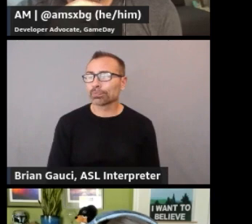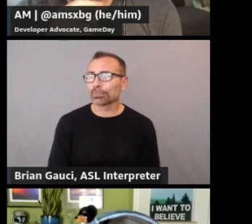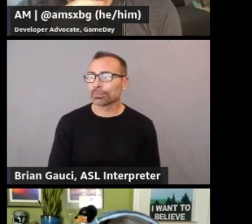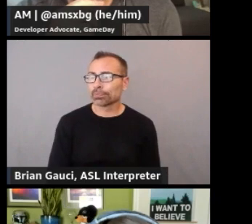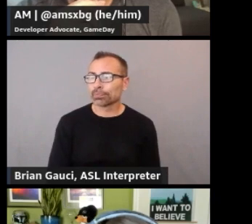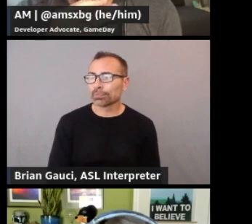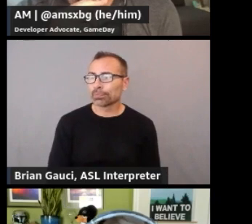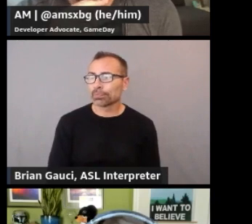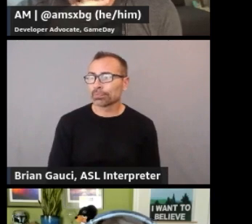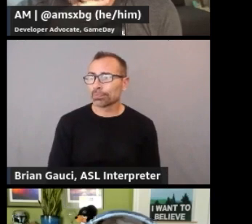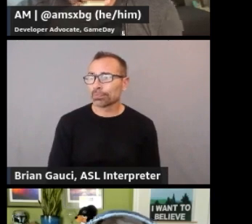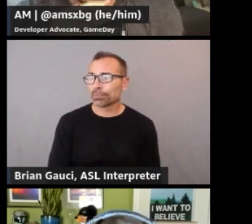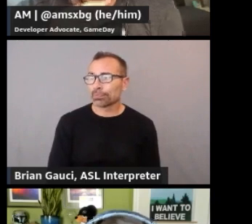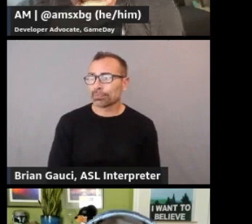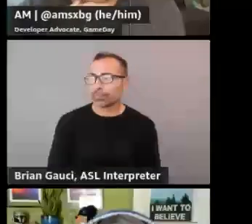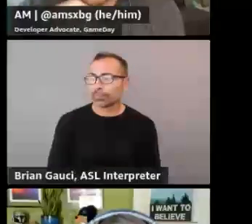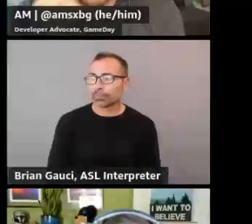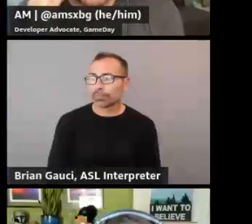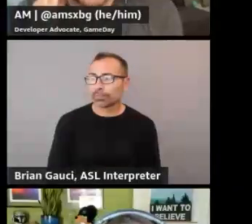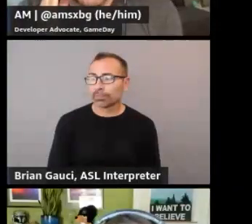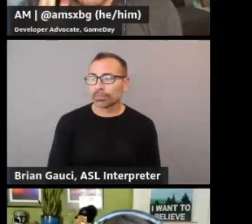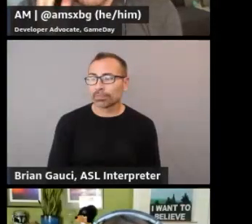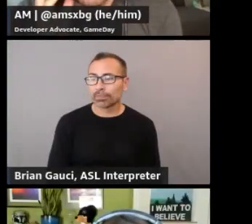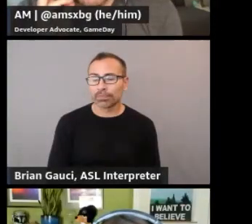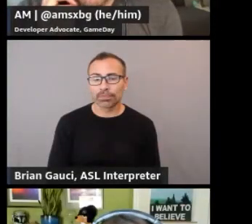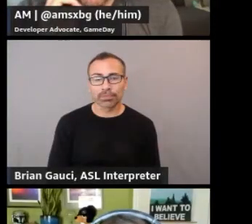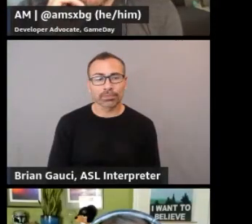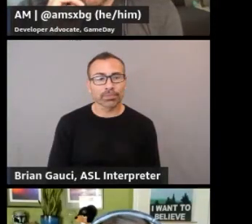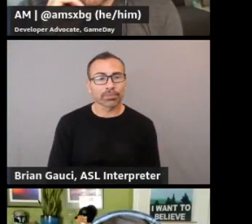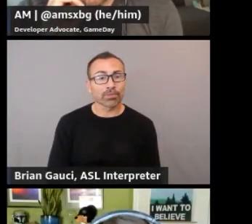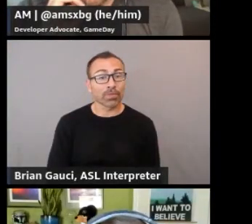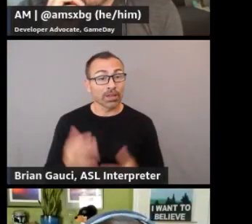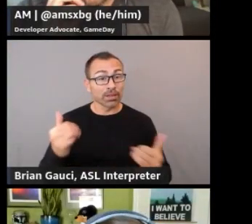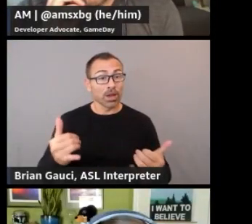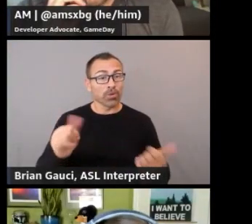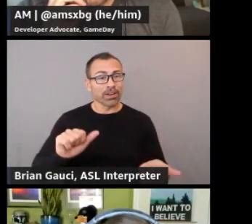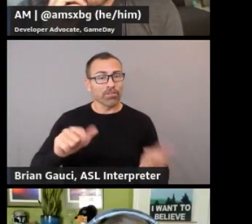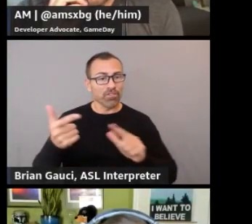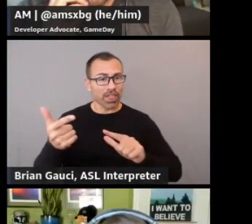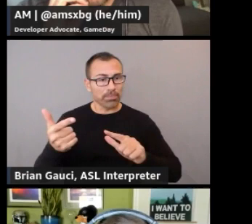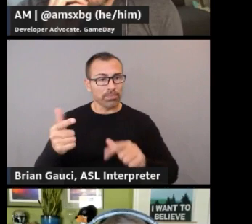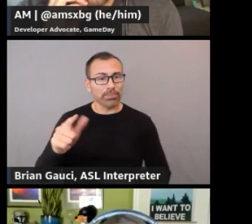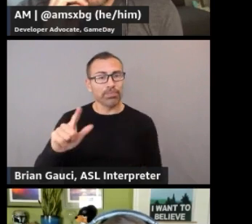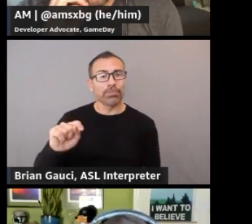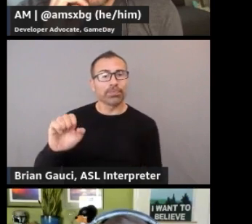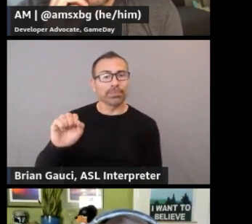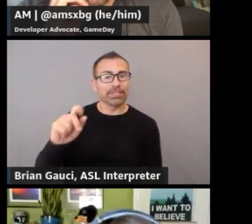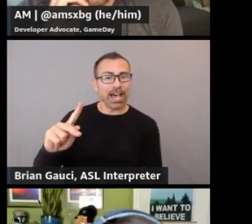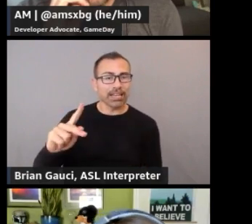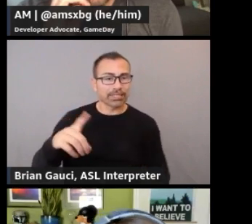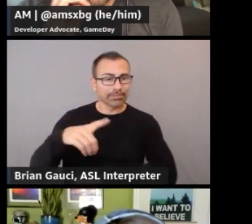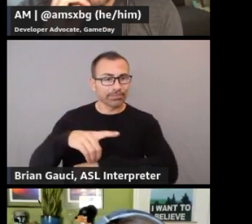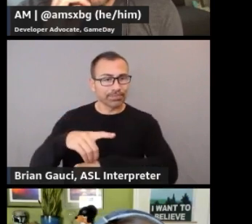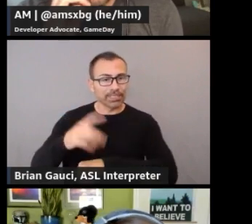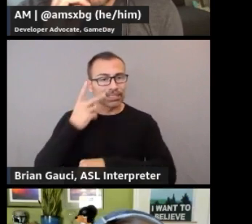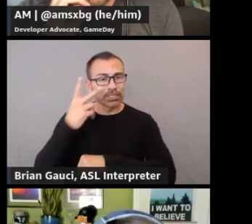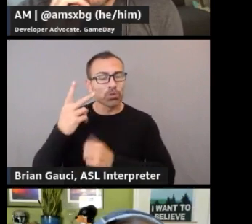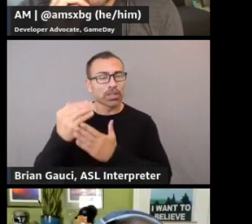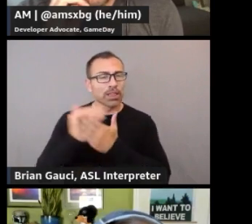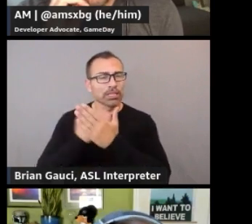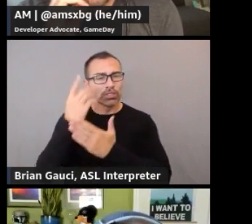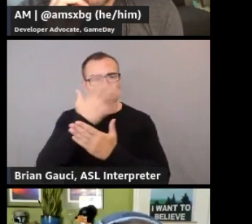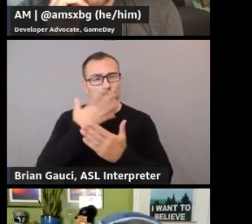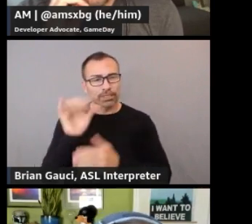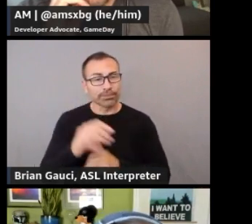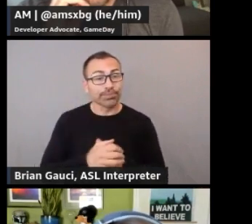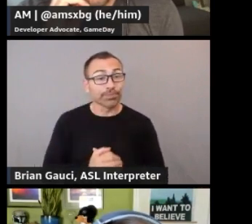Why my thing goes that way? And let's flip a task, and let's see what our task lists look like. Okay,